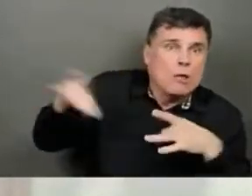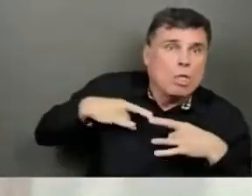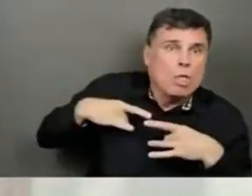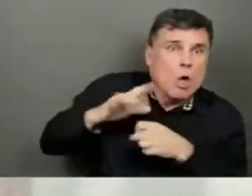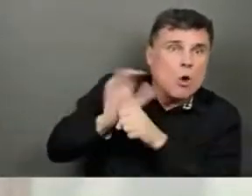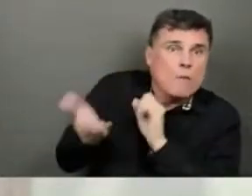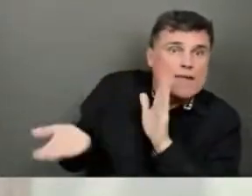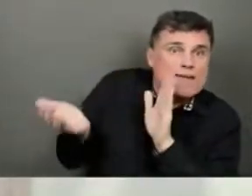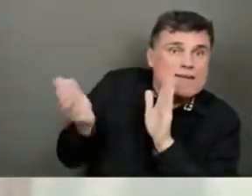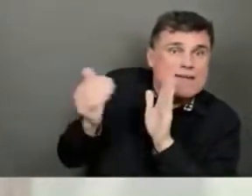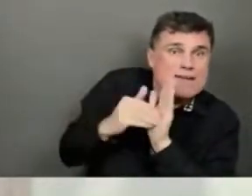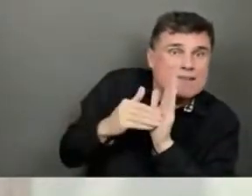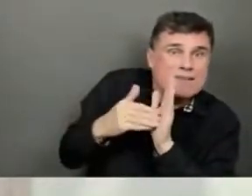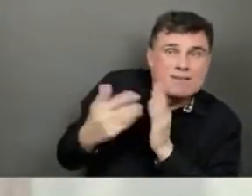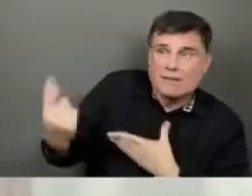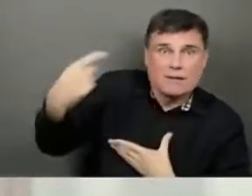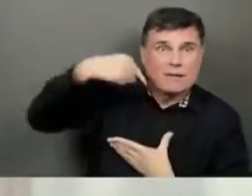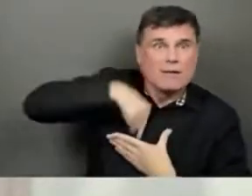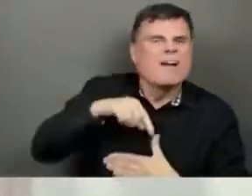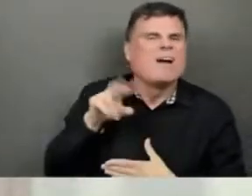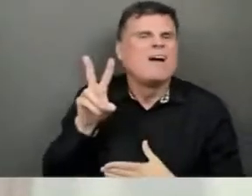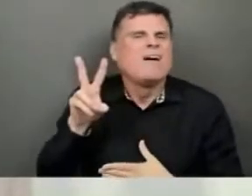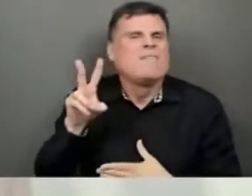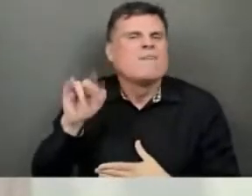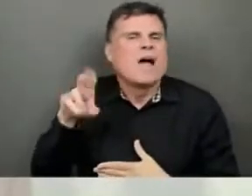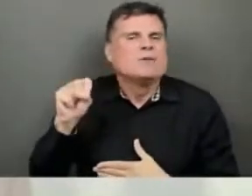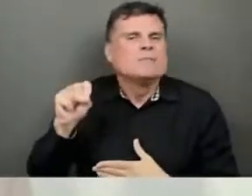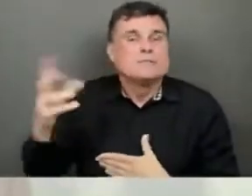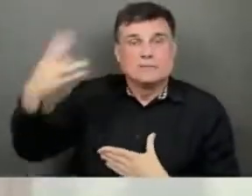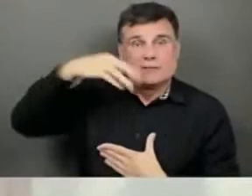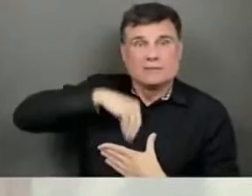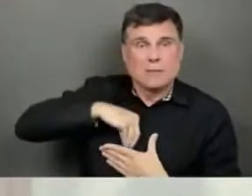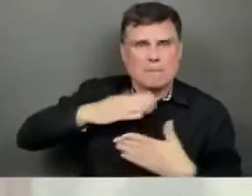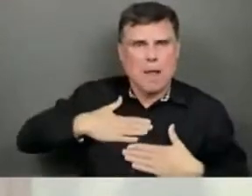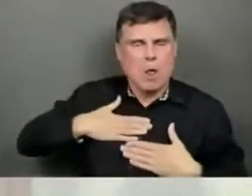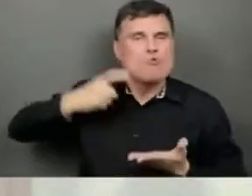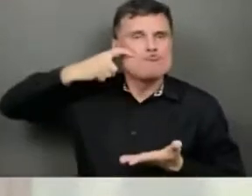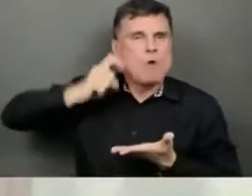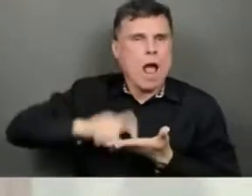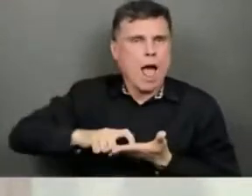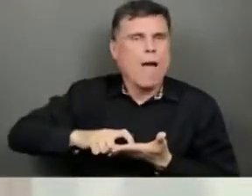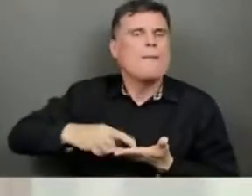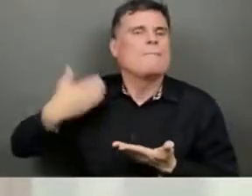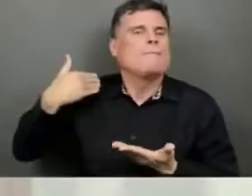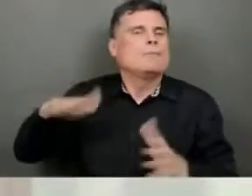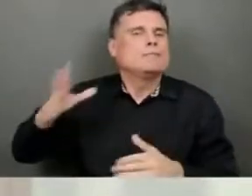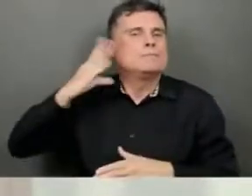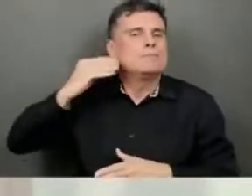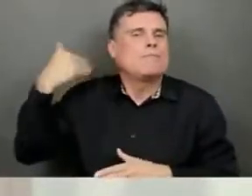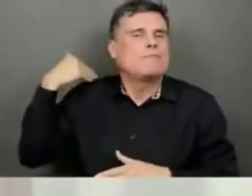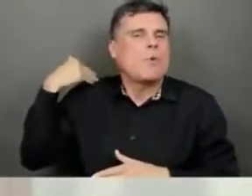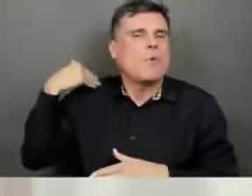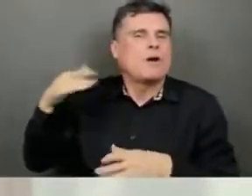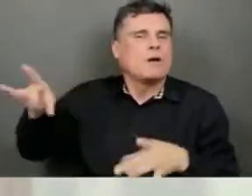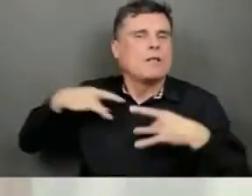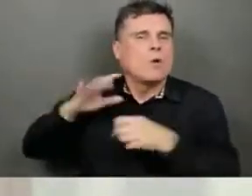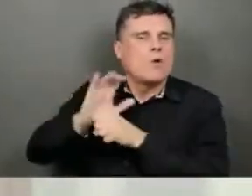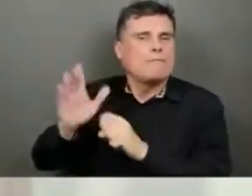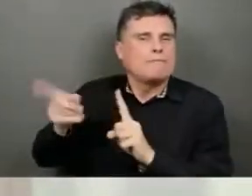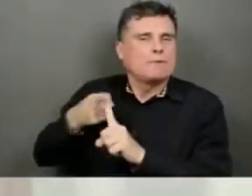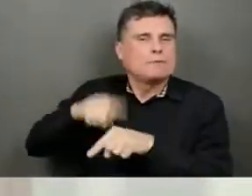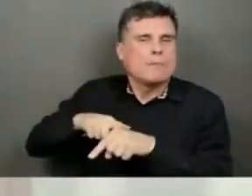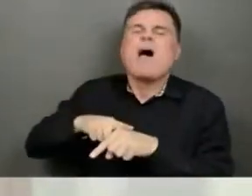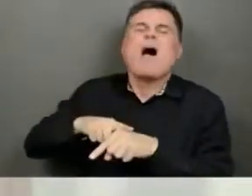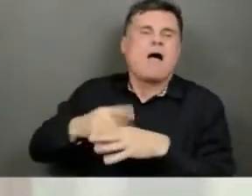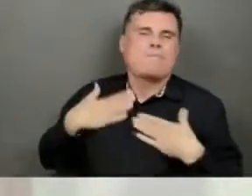virus, it can rapidly ramp up and protect you from getting more severe illness, stop the virus from causing more